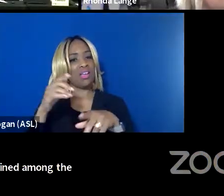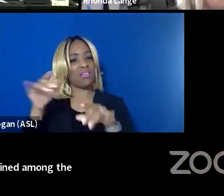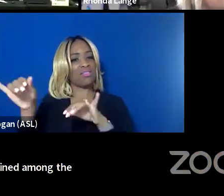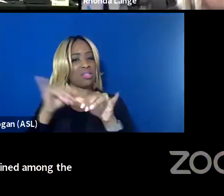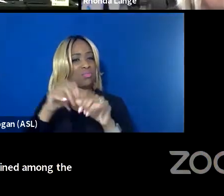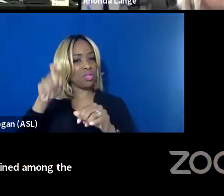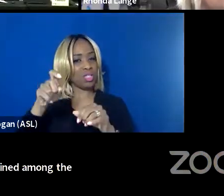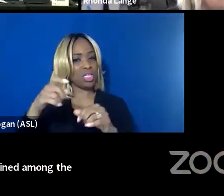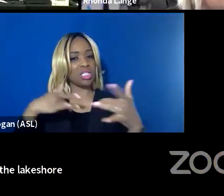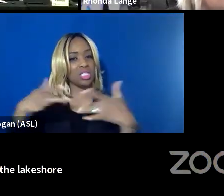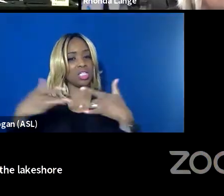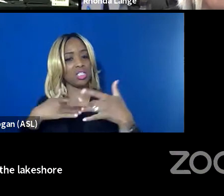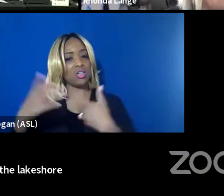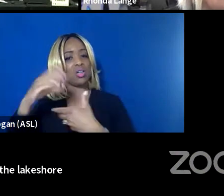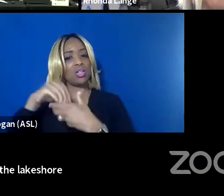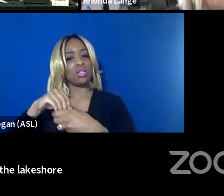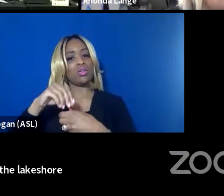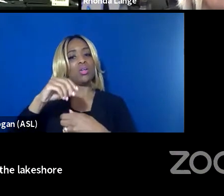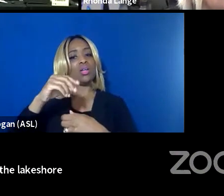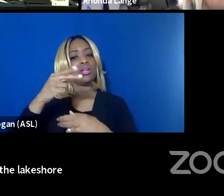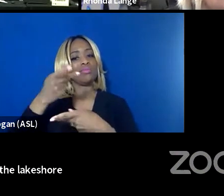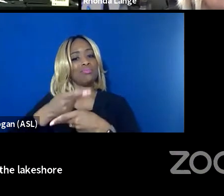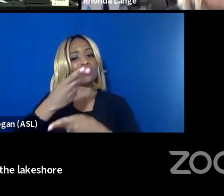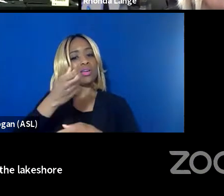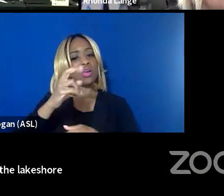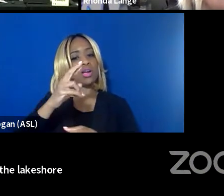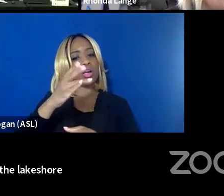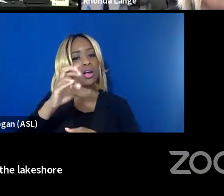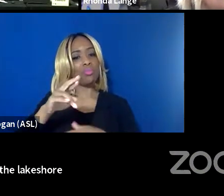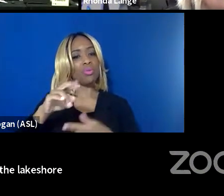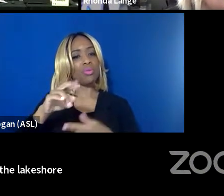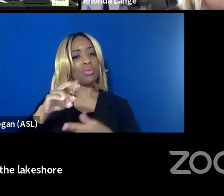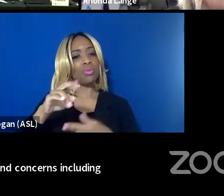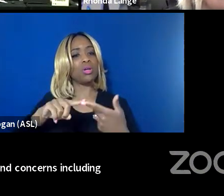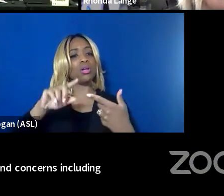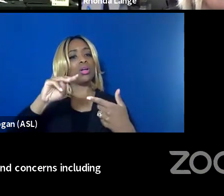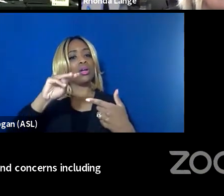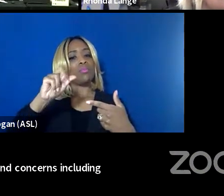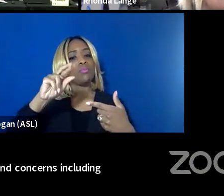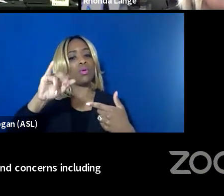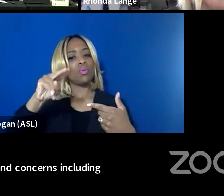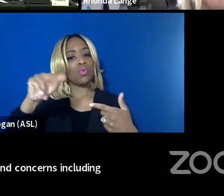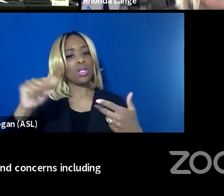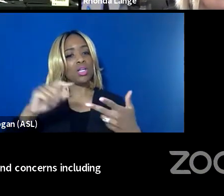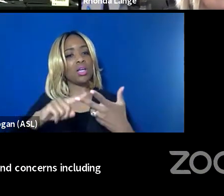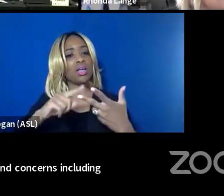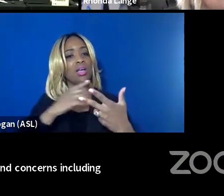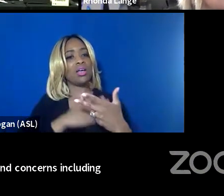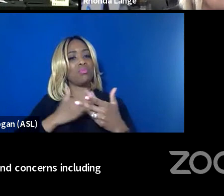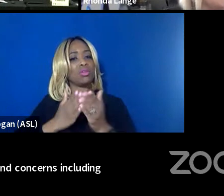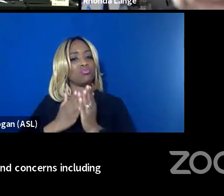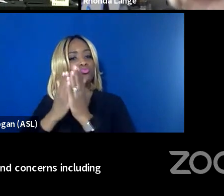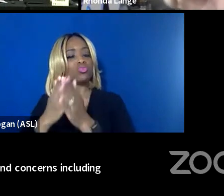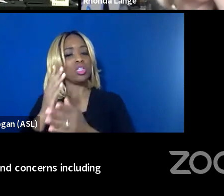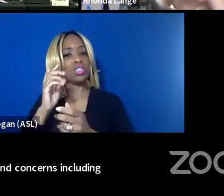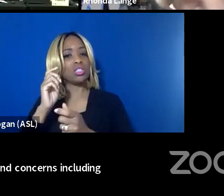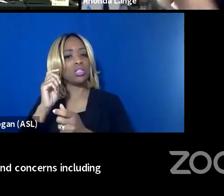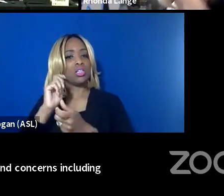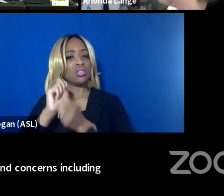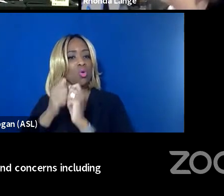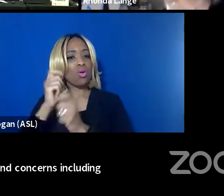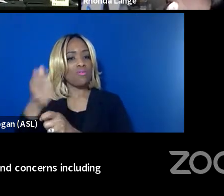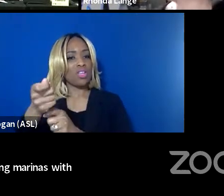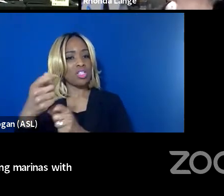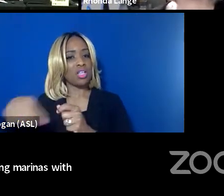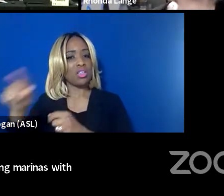and concerns, including harbor maintenance, dredging, marinas with pleasure craft, charter, and sport fishing. These communities